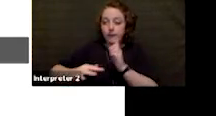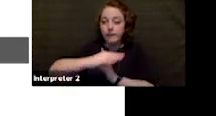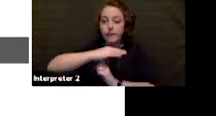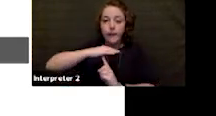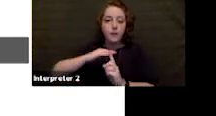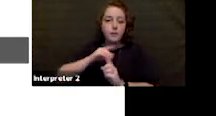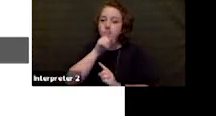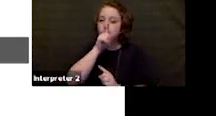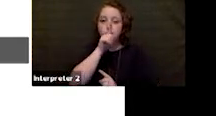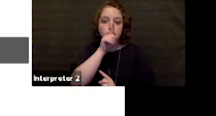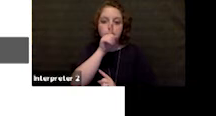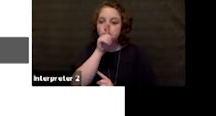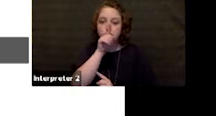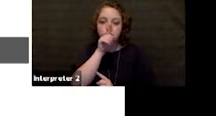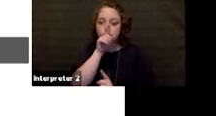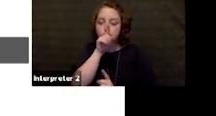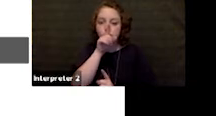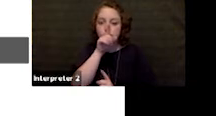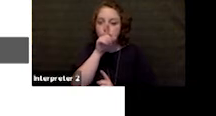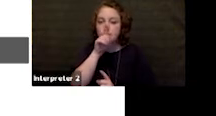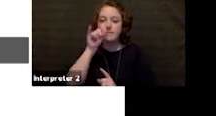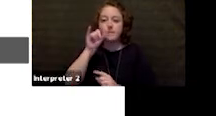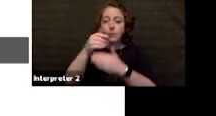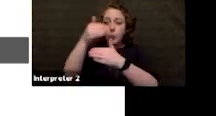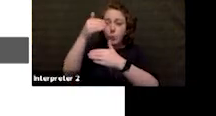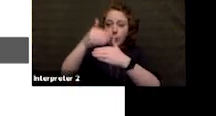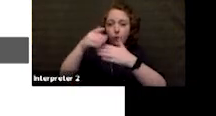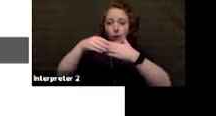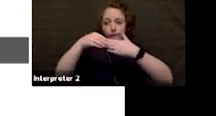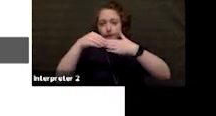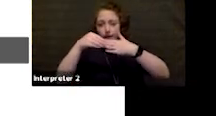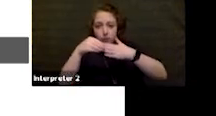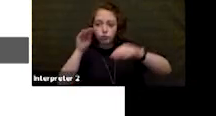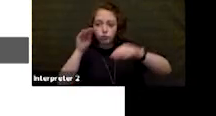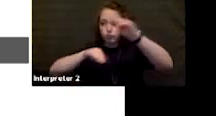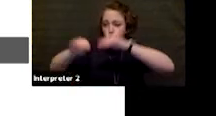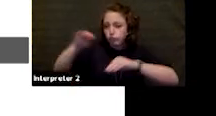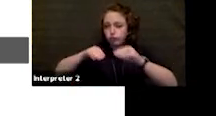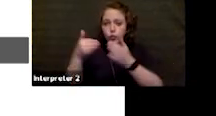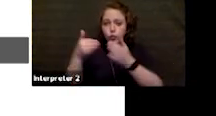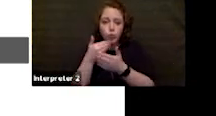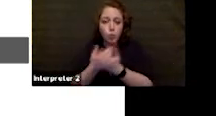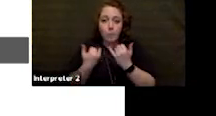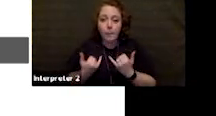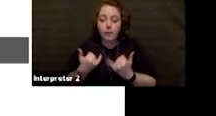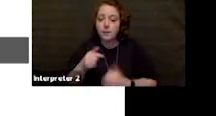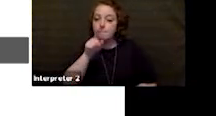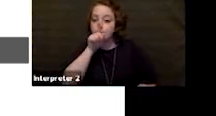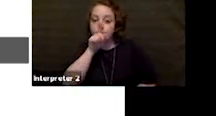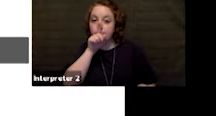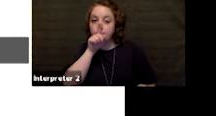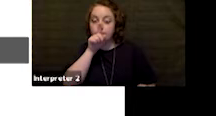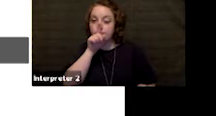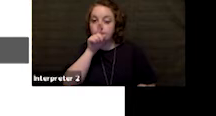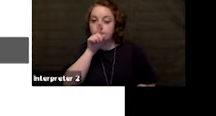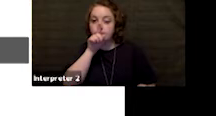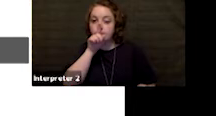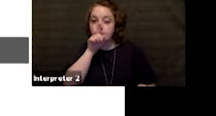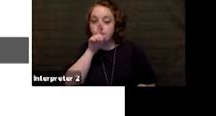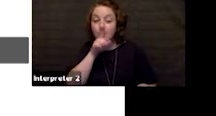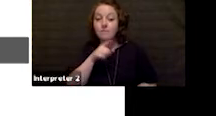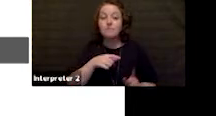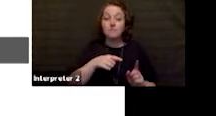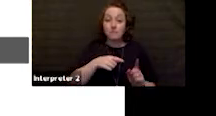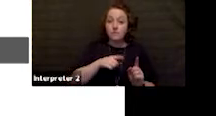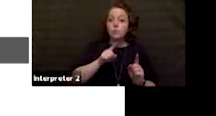of transparency. It doesn't add that level of flexibility, et cetera. That's going to be $75 million to